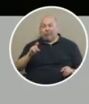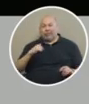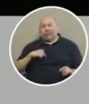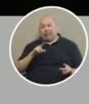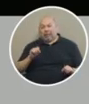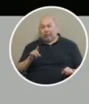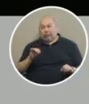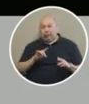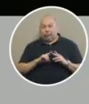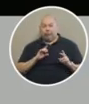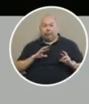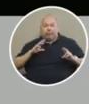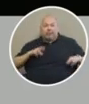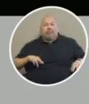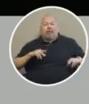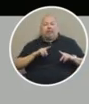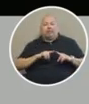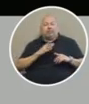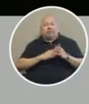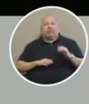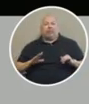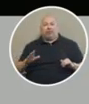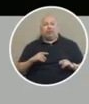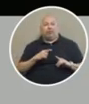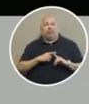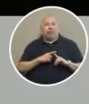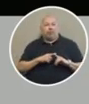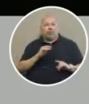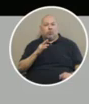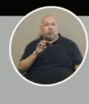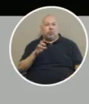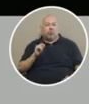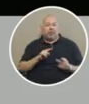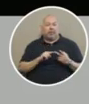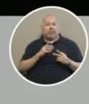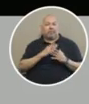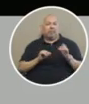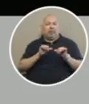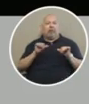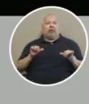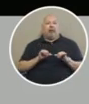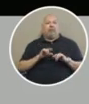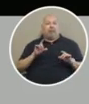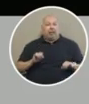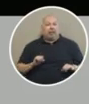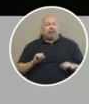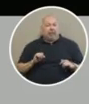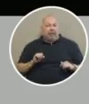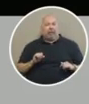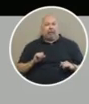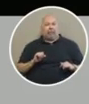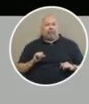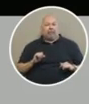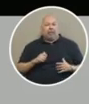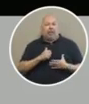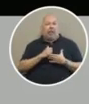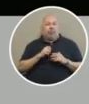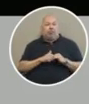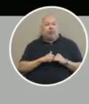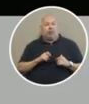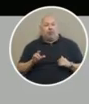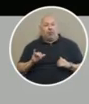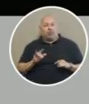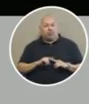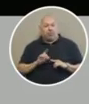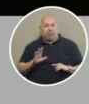do in order to respond to some of the rents and some of the areas that they could defer in assisting